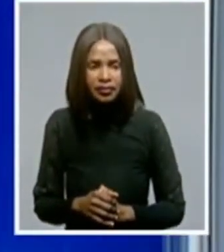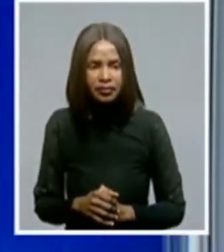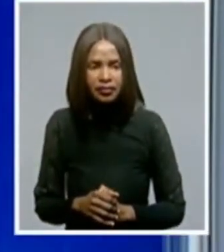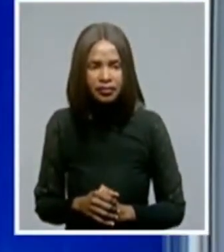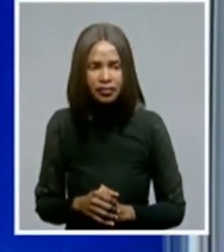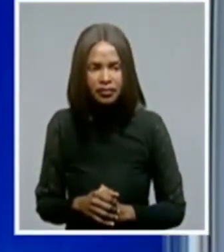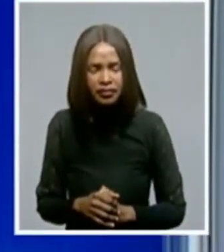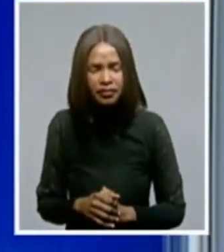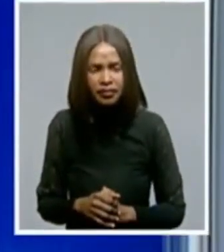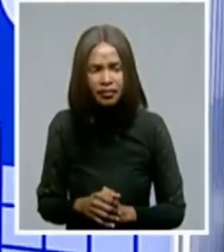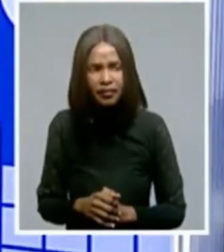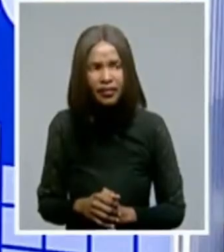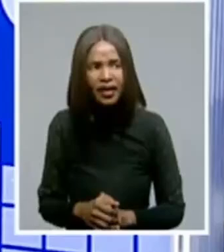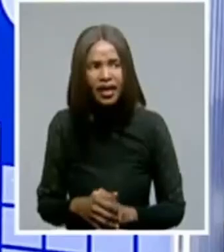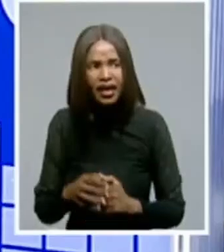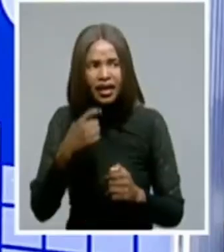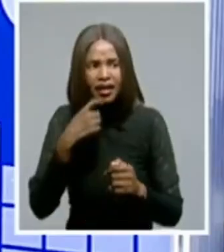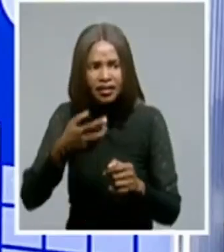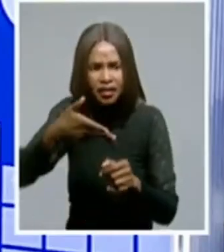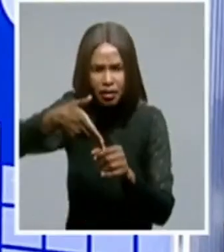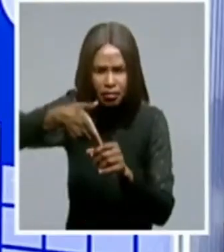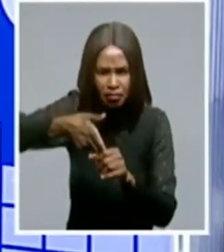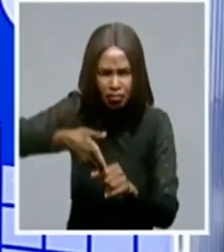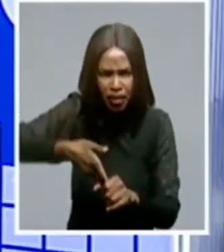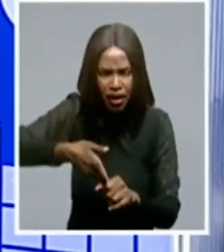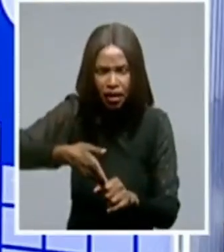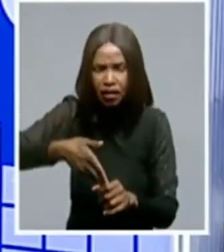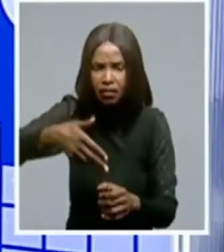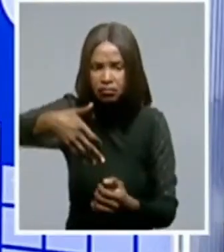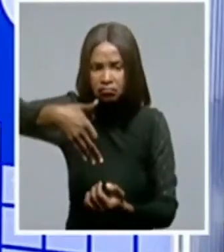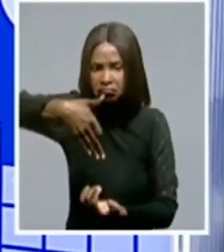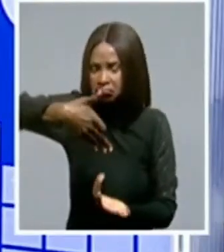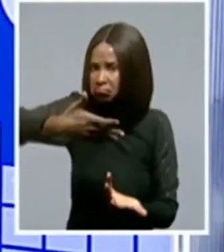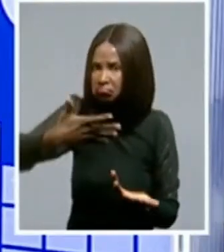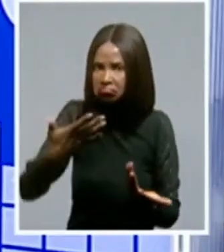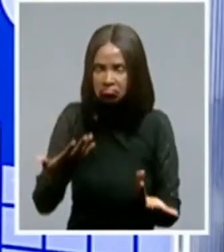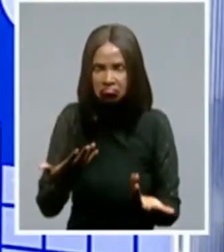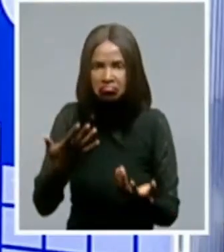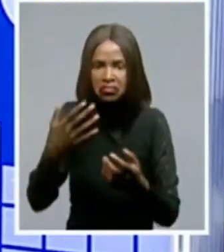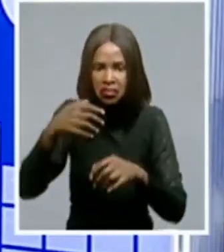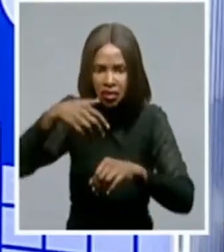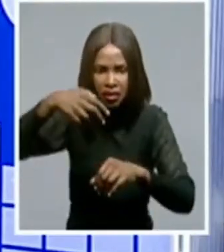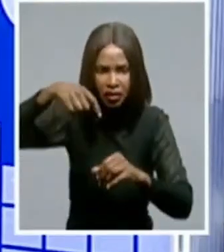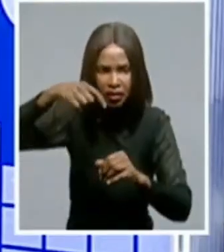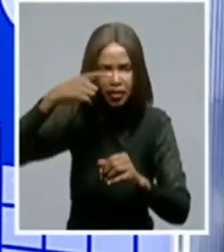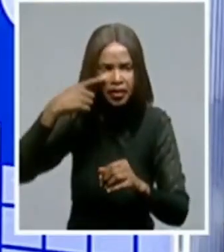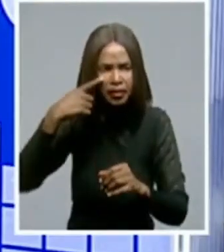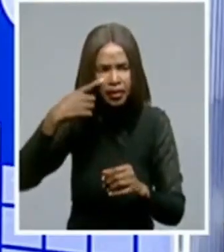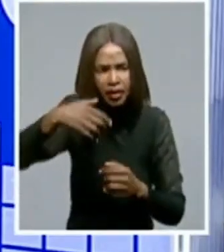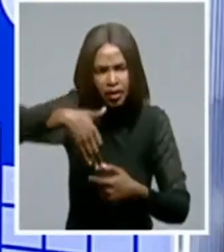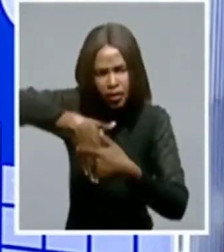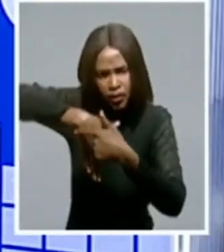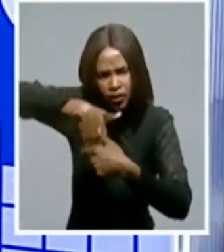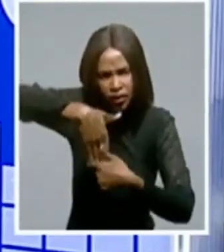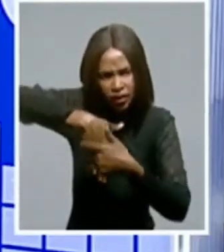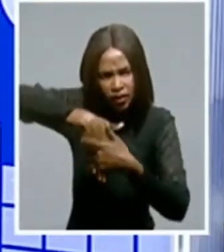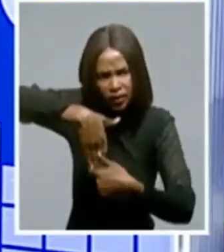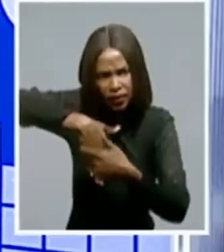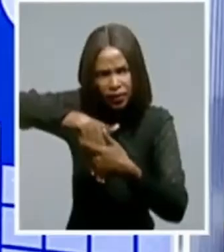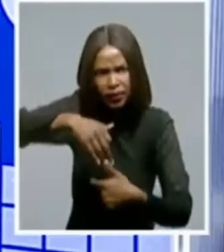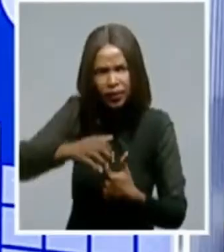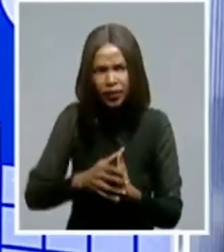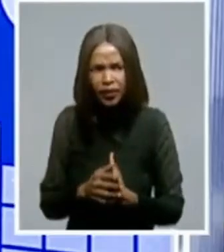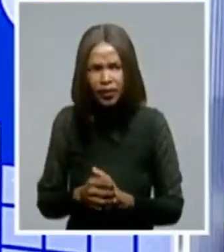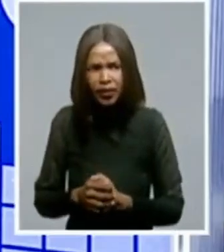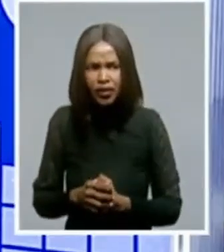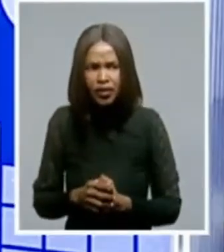Namibia's ranking to offshore oil discoveries in the Orange Basin. Now, this is just a discovery. Is that powerful to really